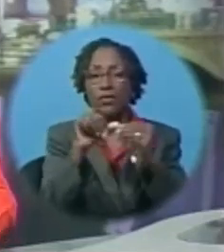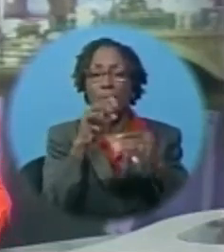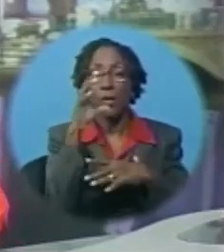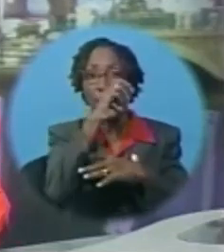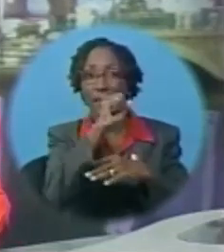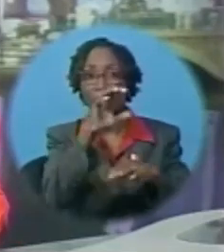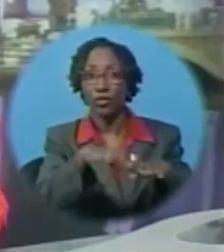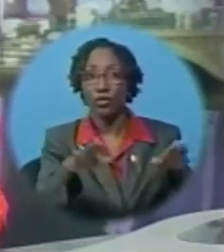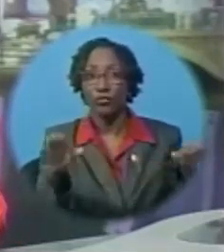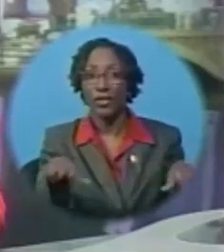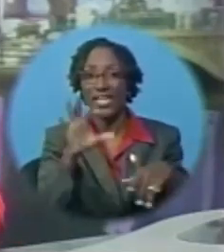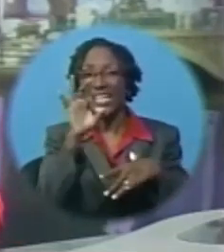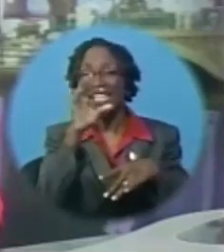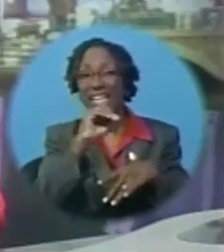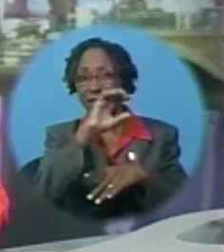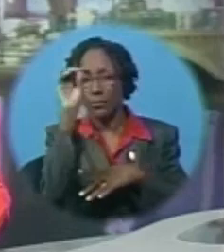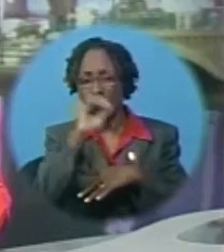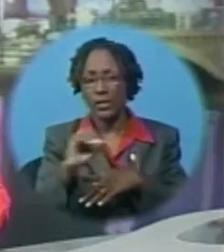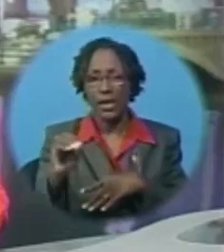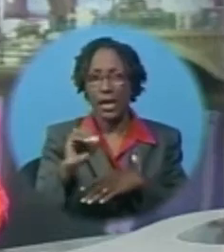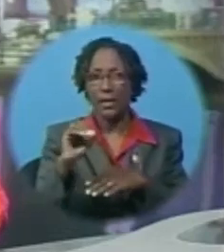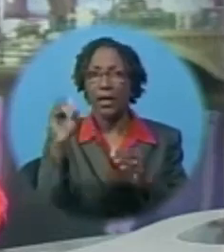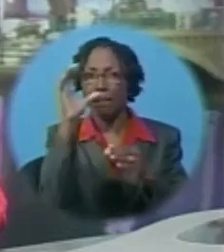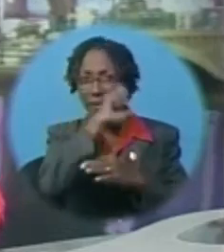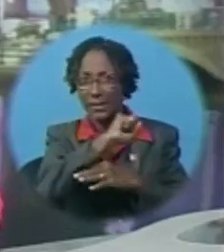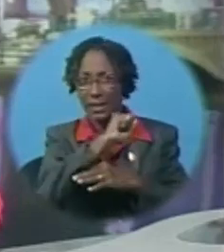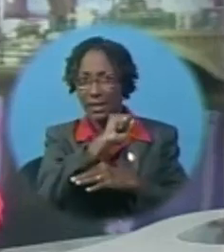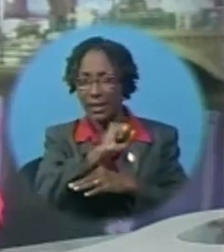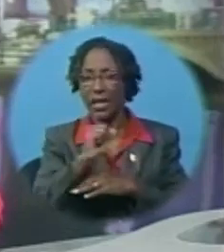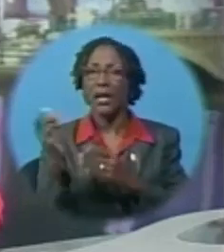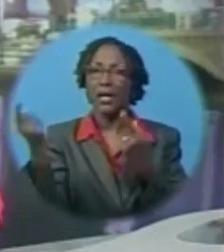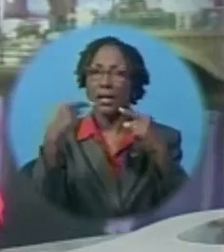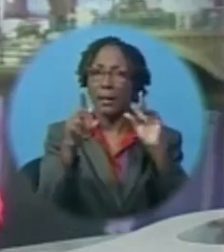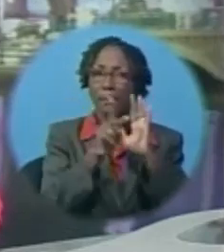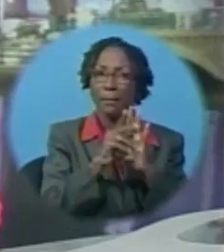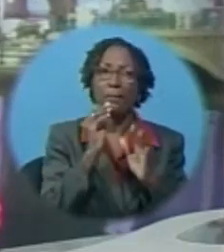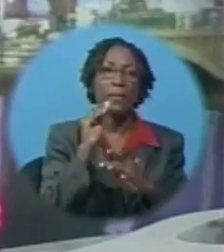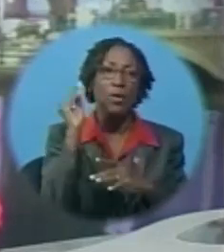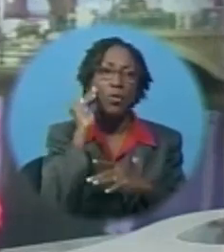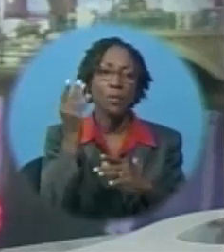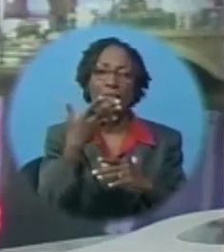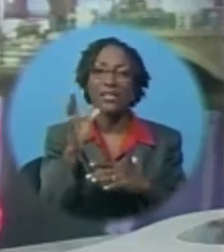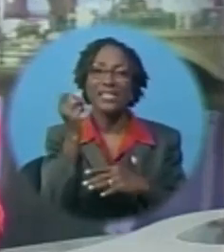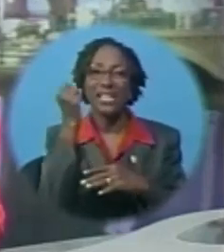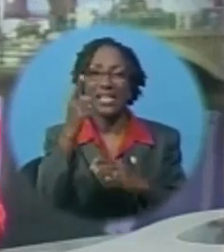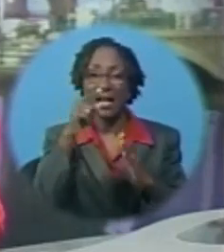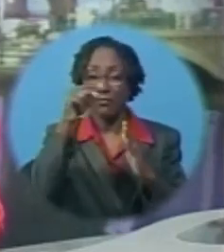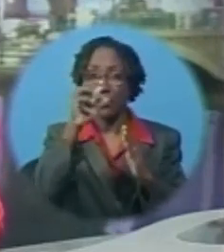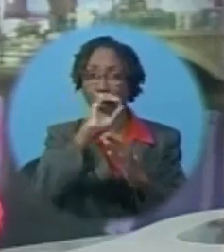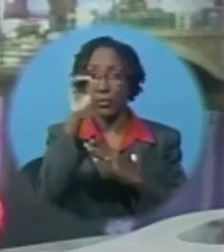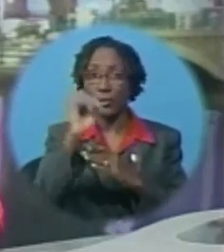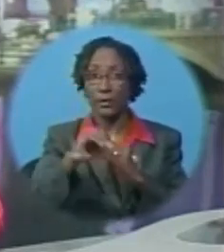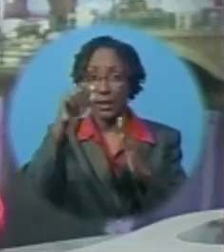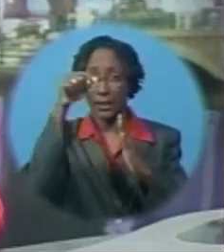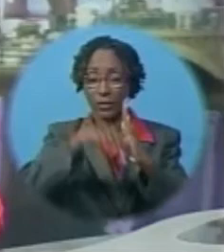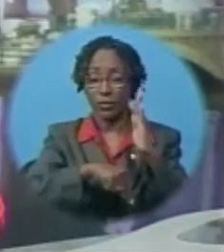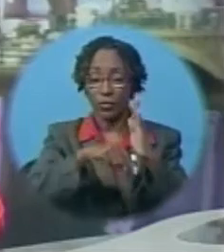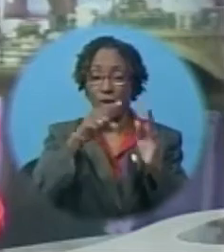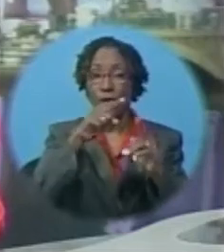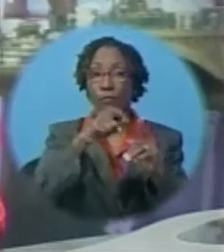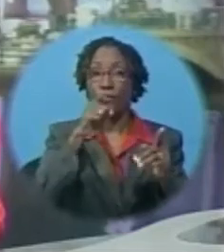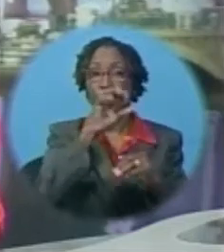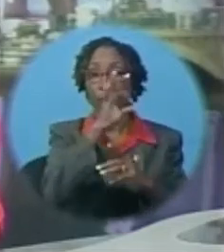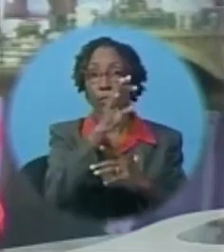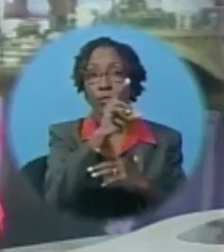missing children eventually returned home. Mr. Green says there was an 11% decrease in missing children from 2015 to